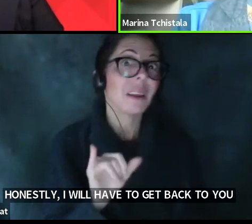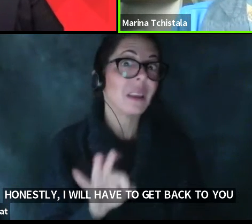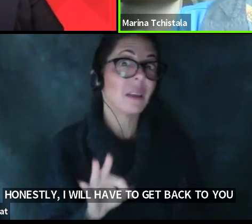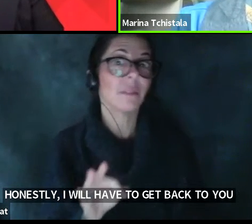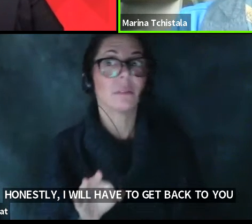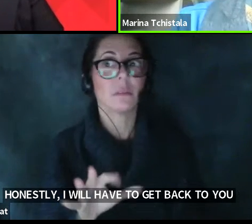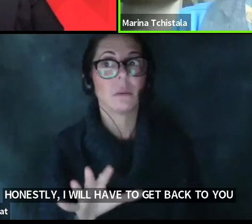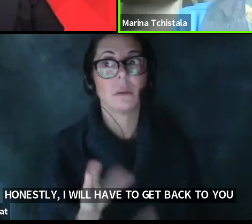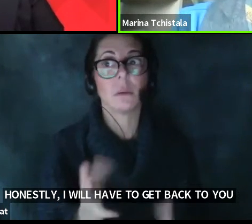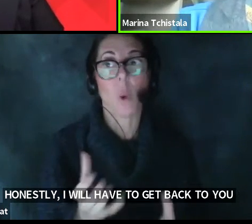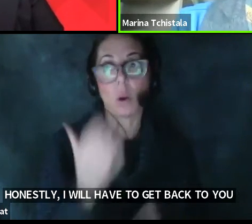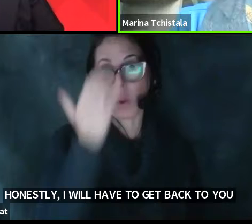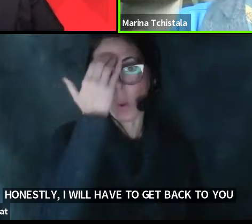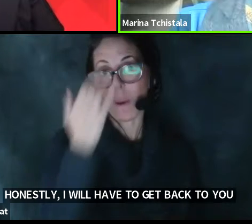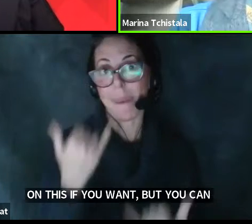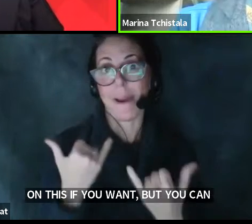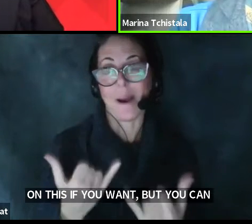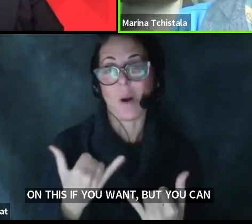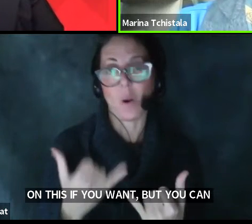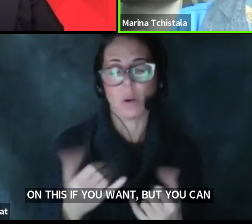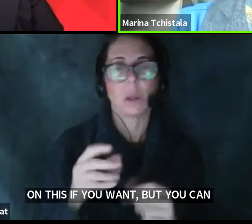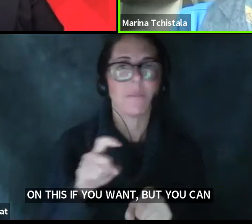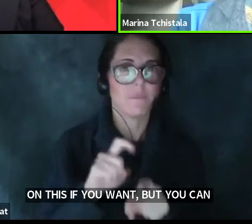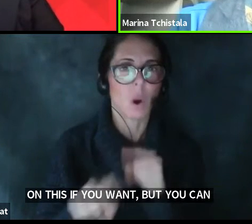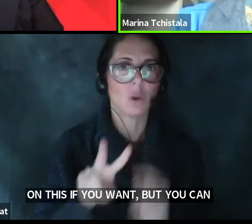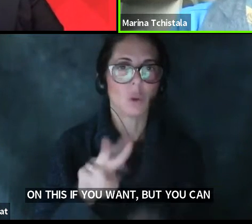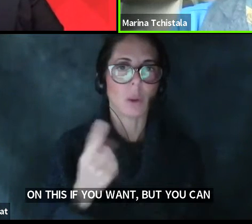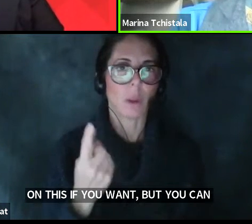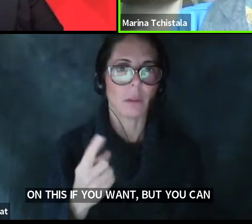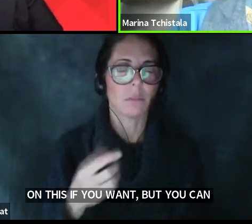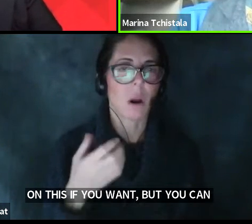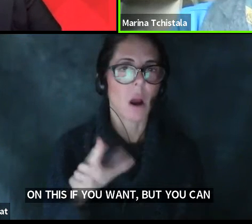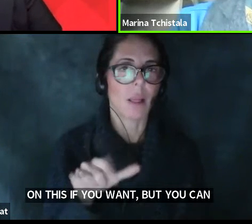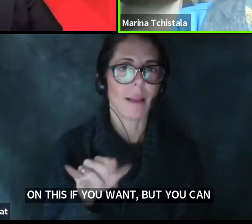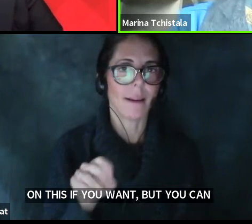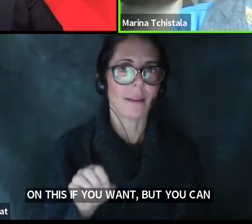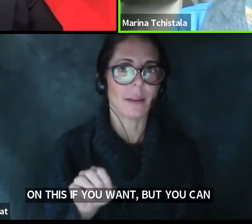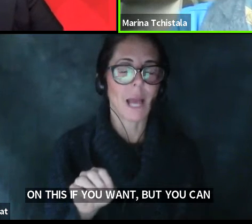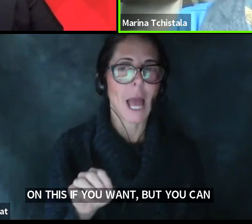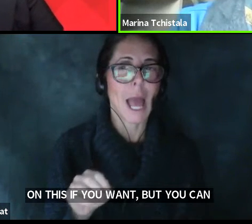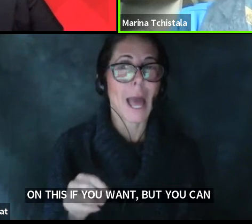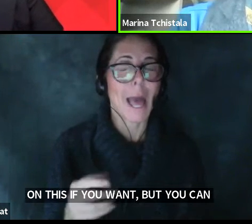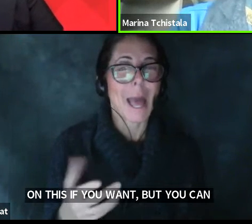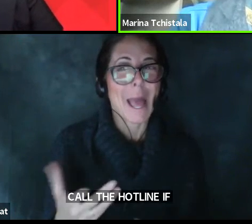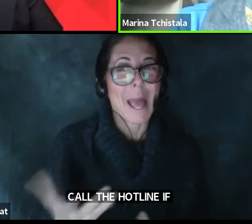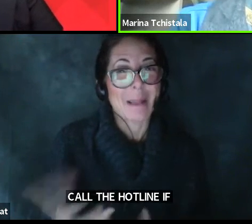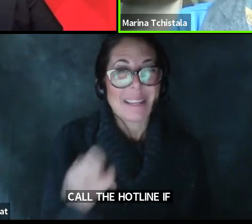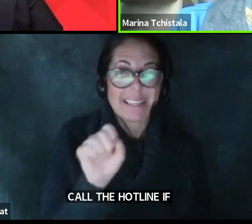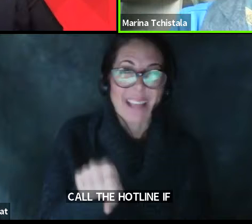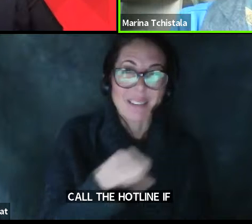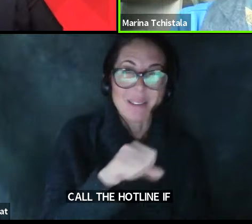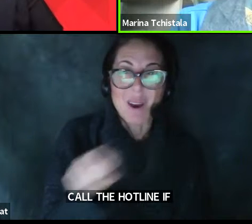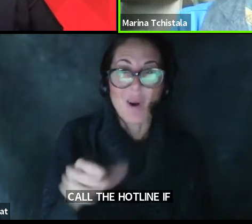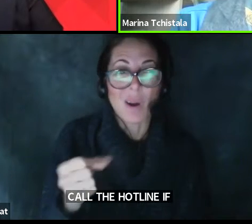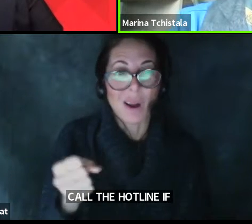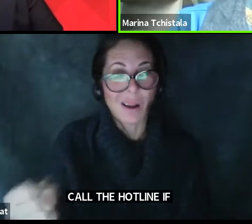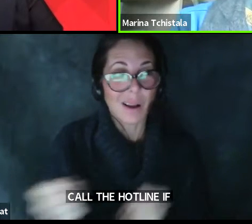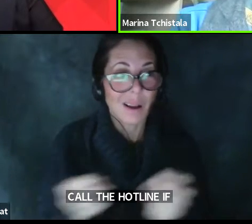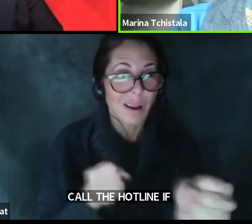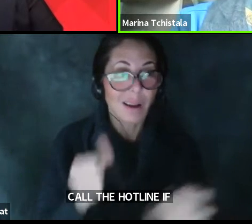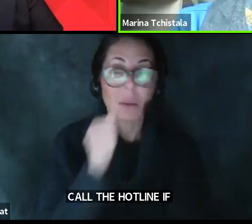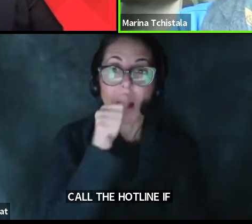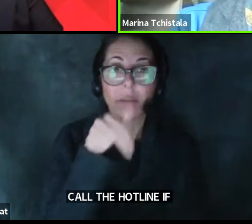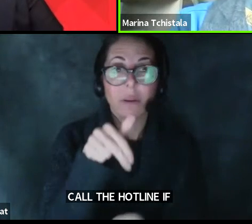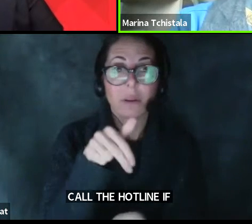sooner. Uh, I I am hesitant to say either way, yes or no, because I do